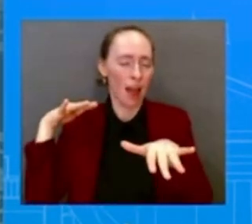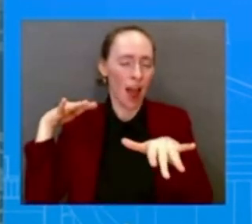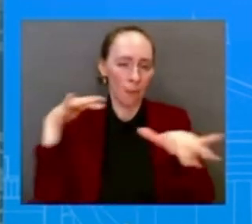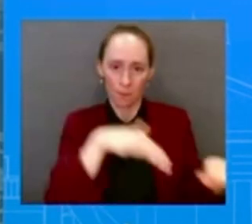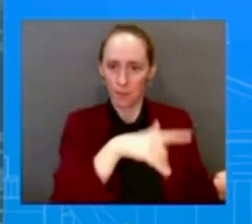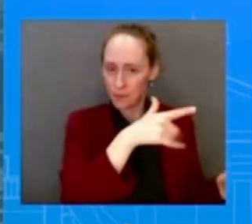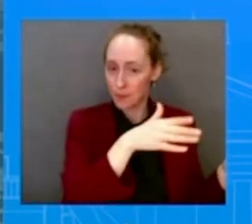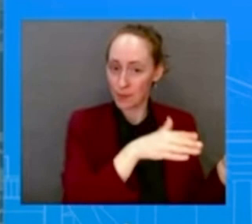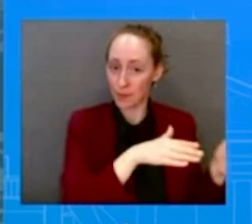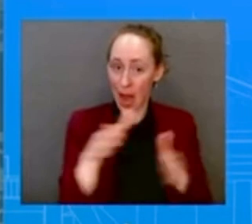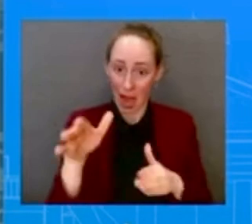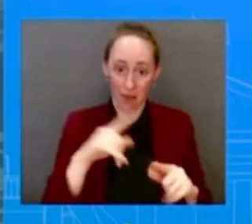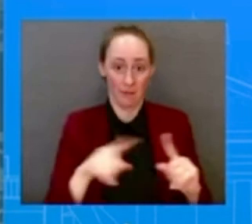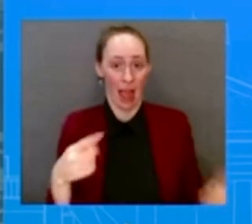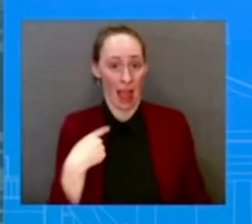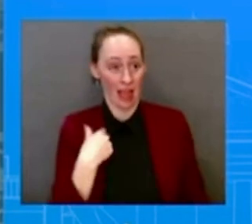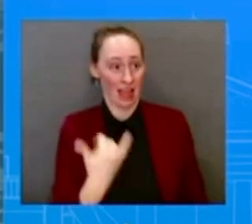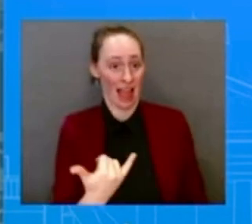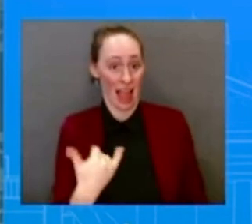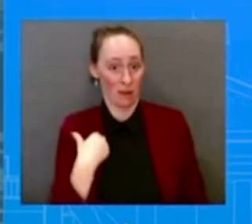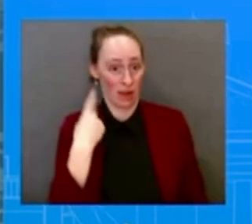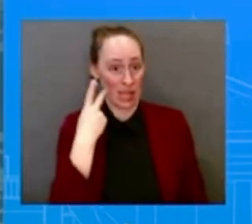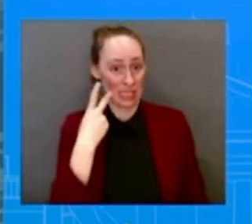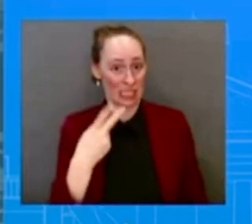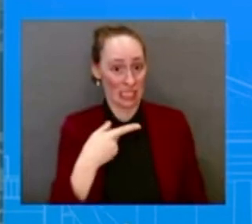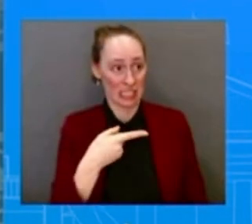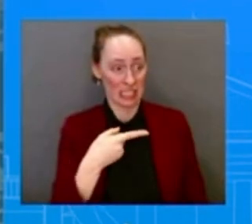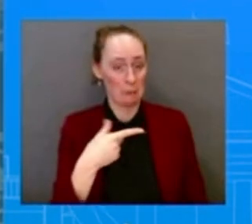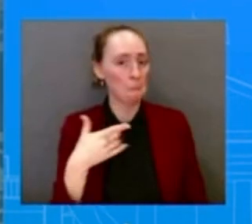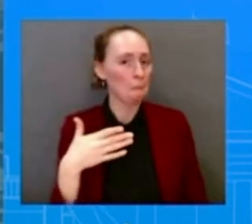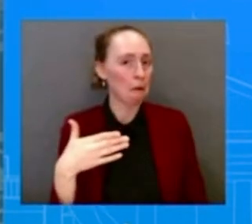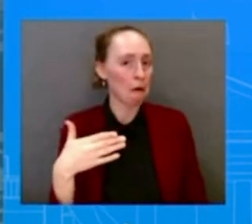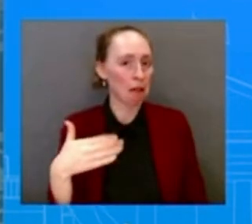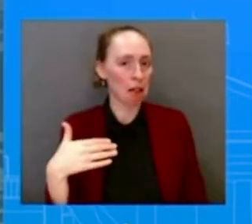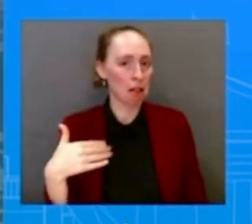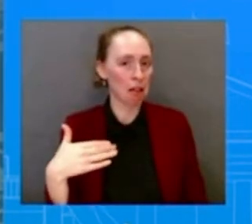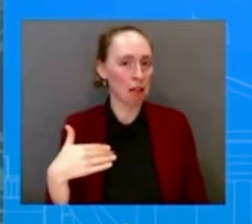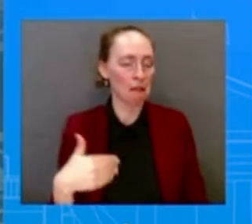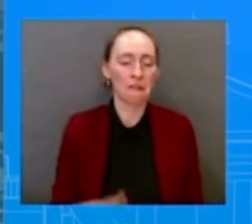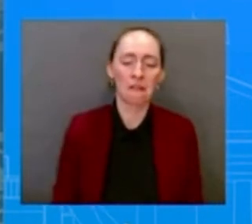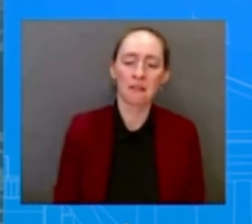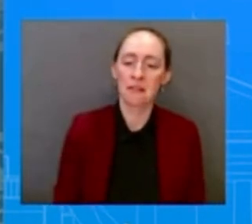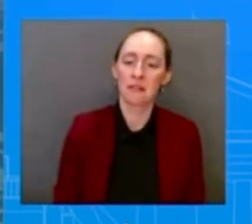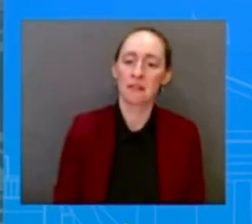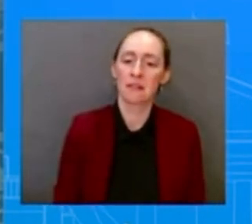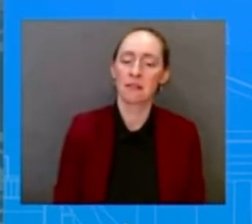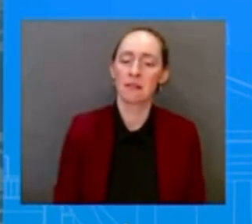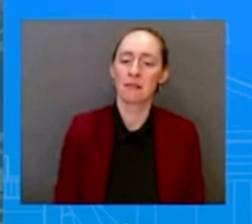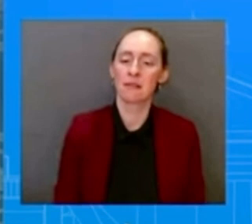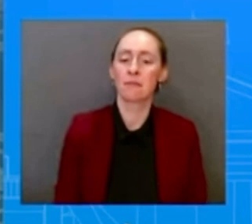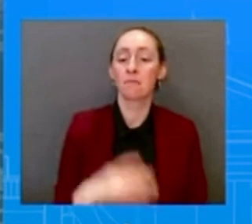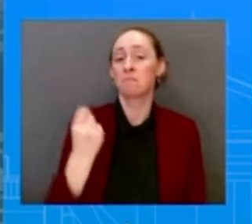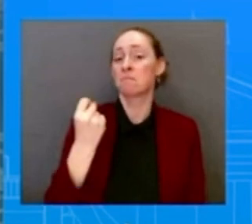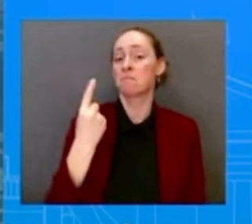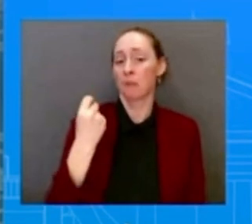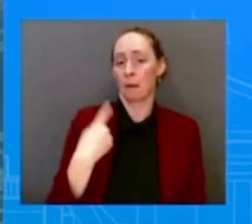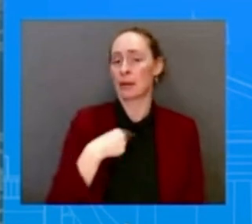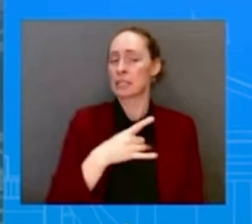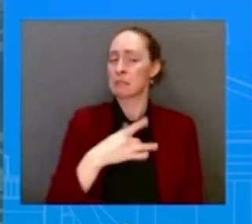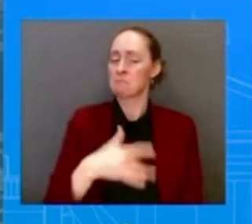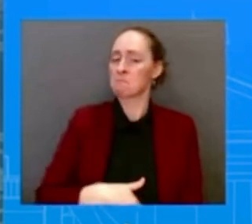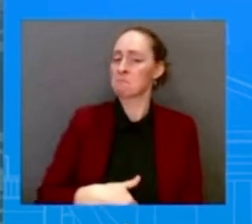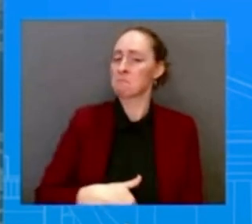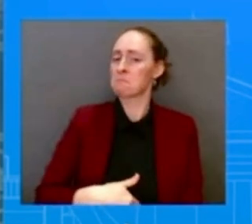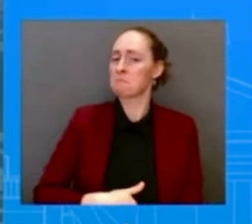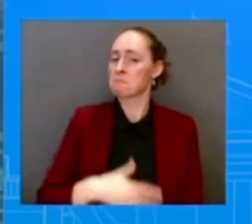where we've seen all of that really form. But we're anticipating that. And frankly, so are the Ukrainians. And that's